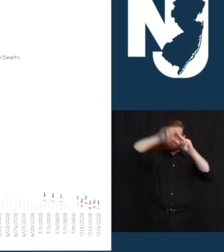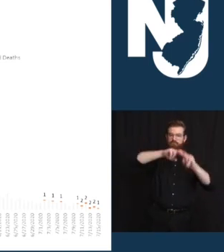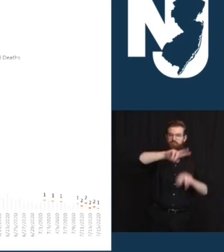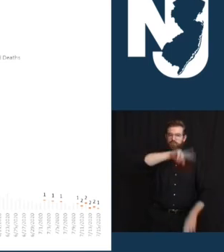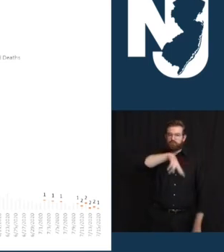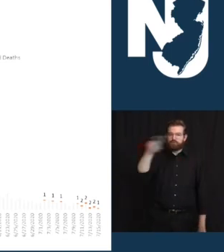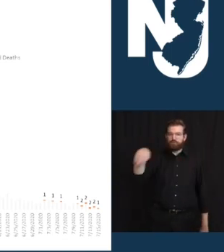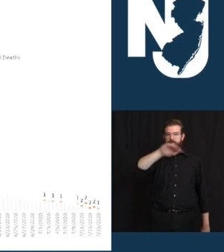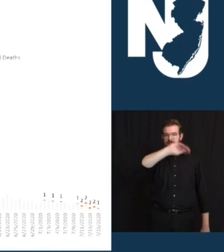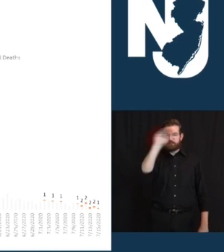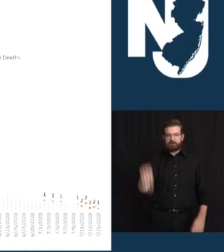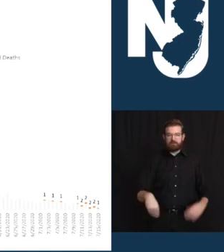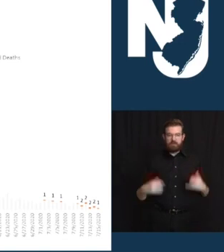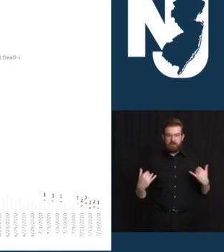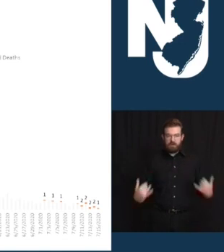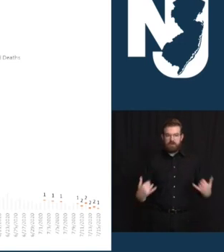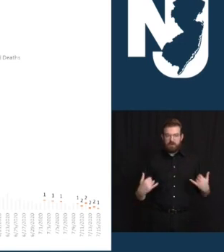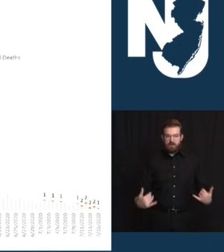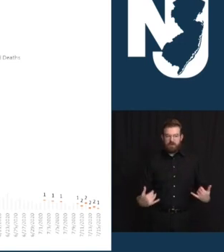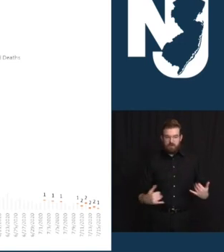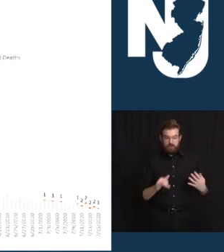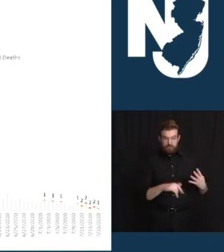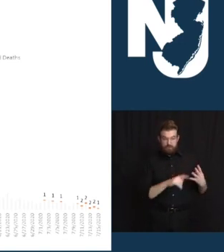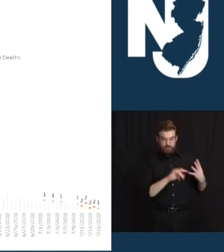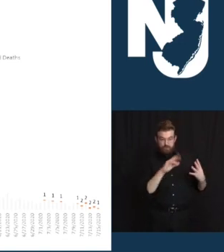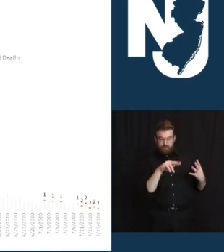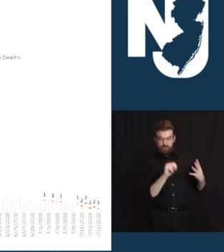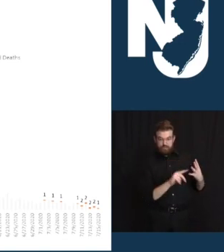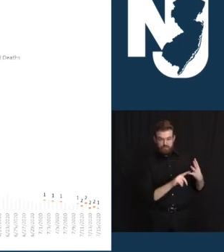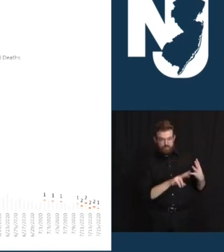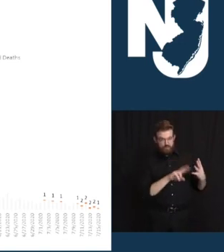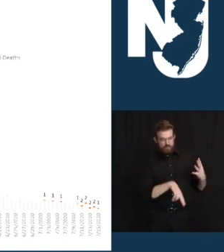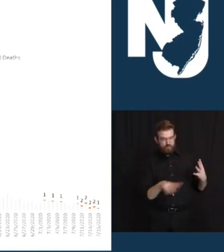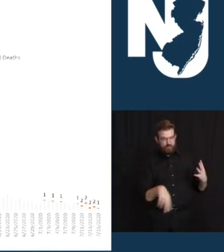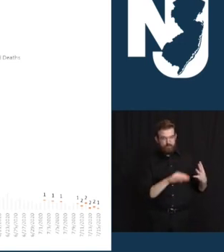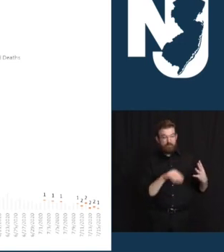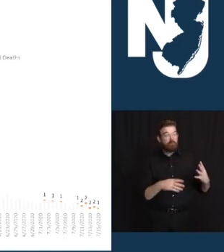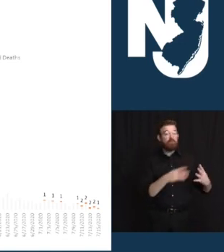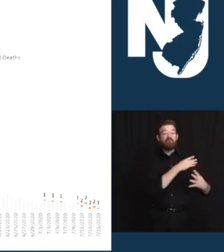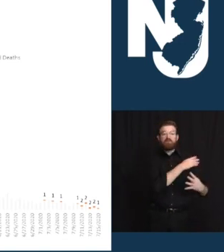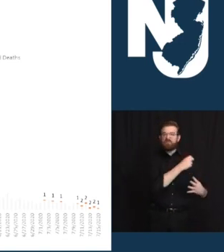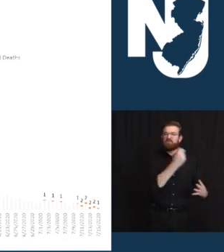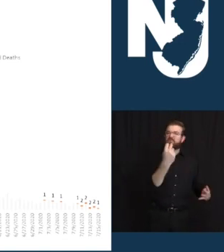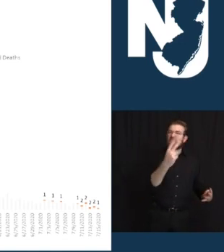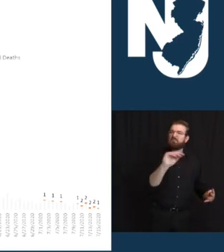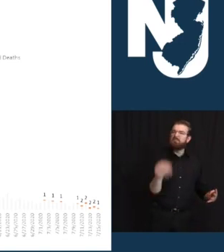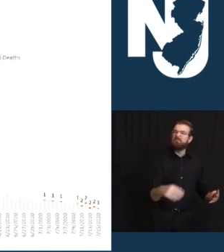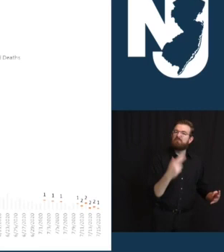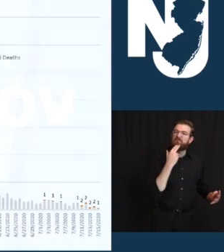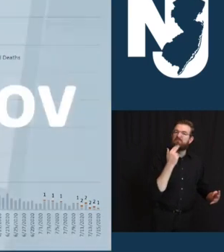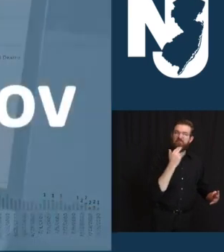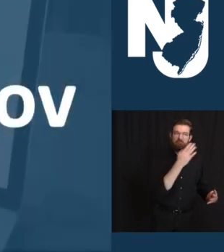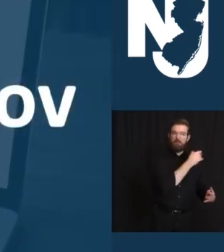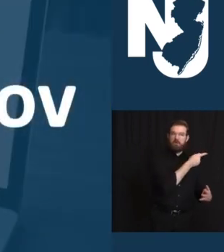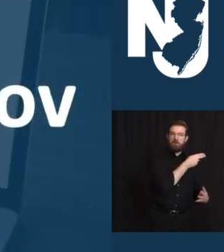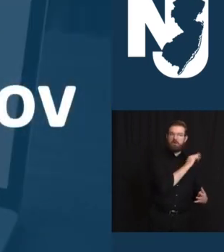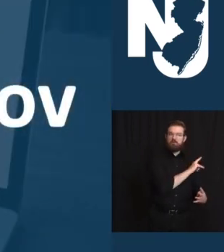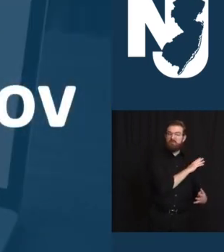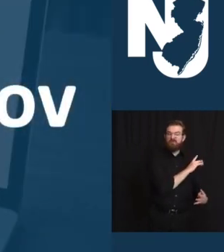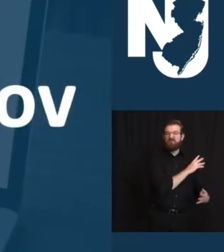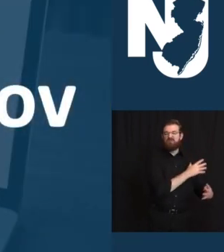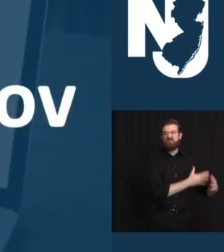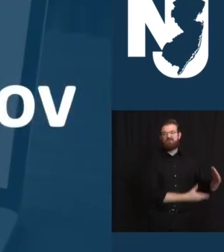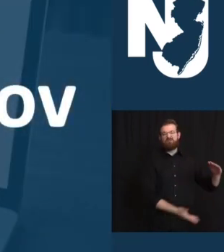the end of June from a prior percentage of 12% in April. That concludes my daily